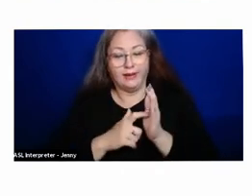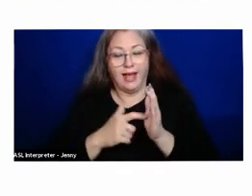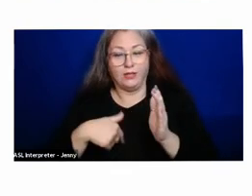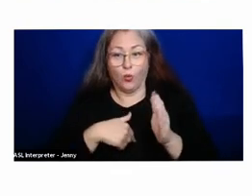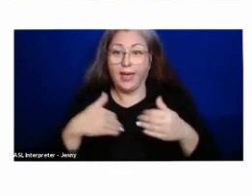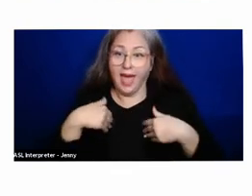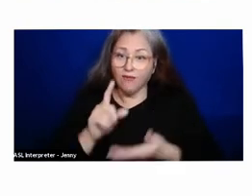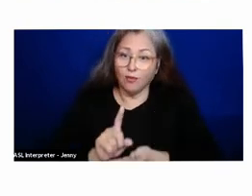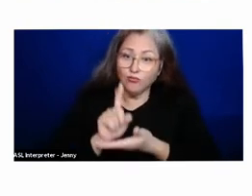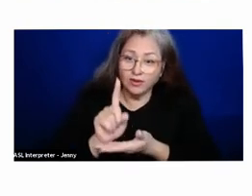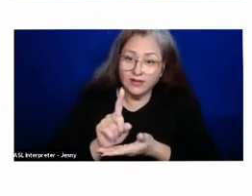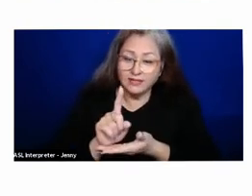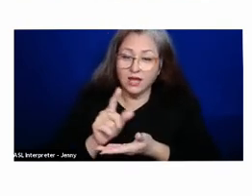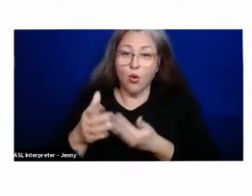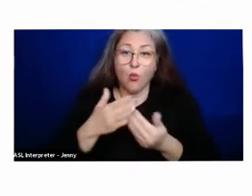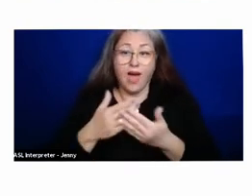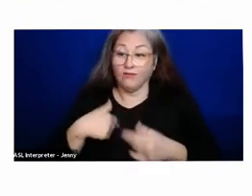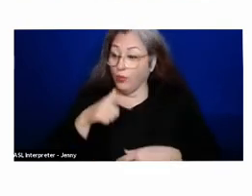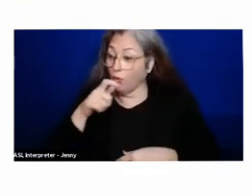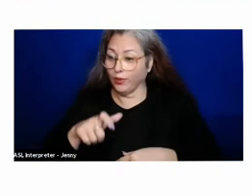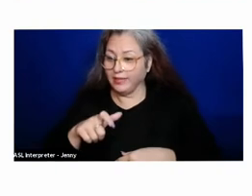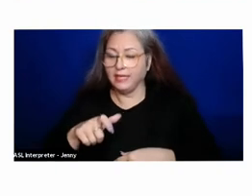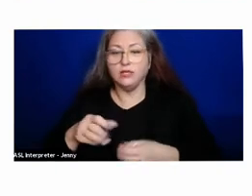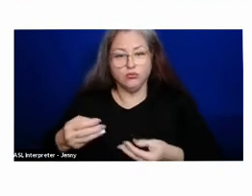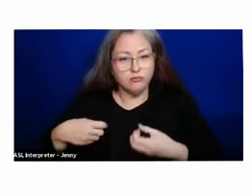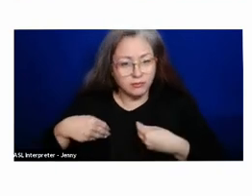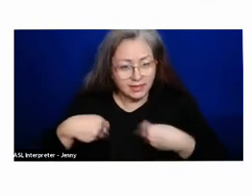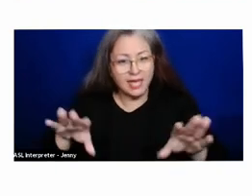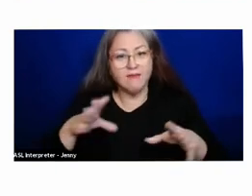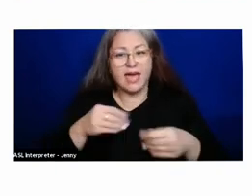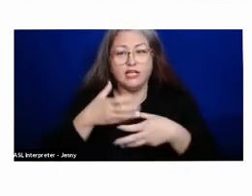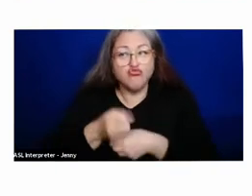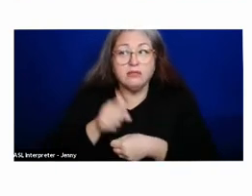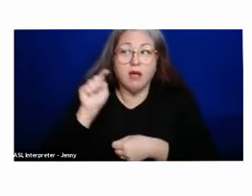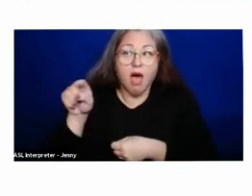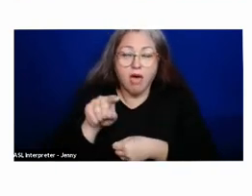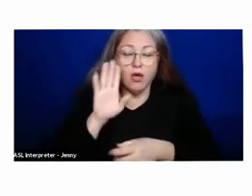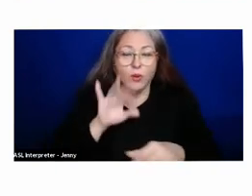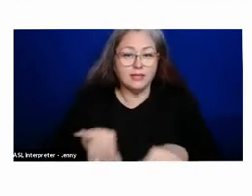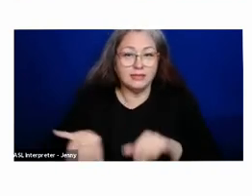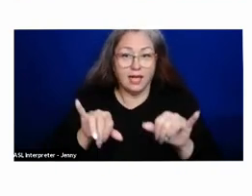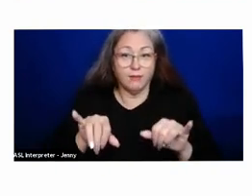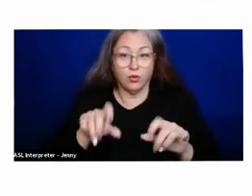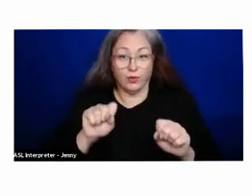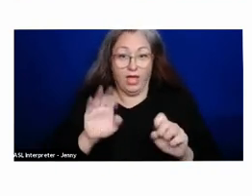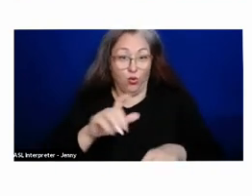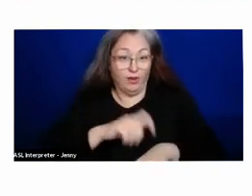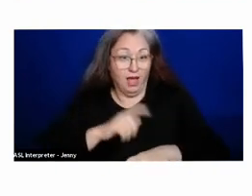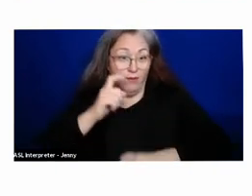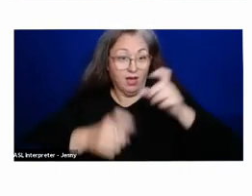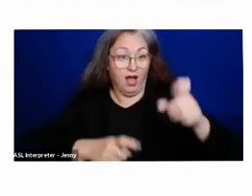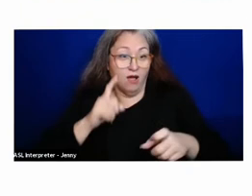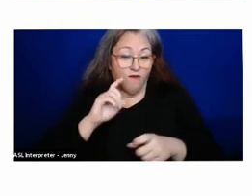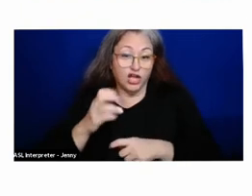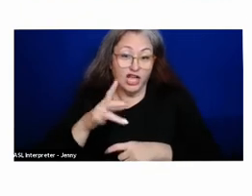privilege and redistributes what we do not need while trusting others to do the same. Can you give some of your time to volunteer with a charity where